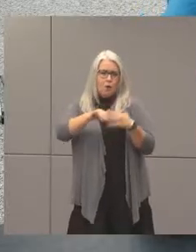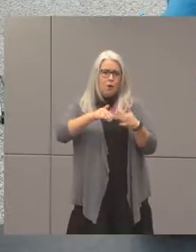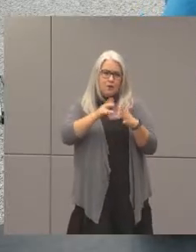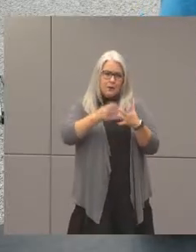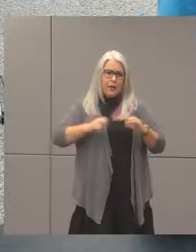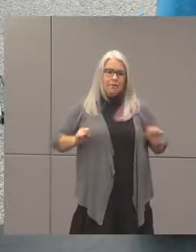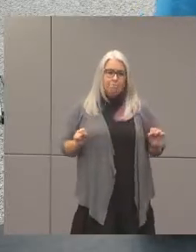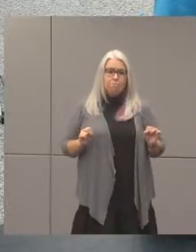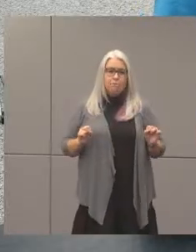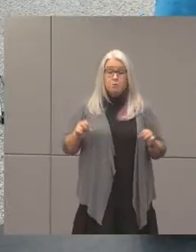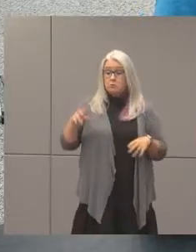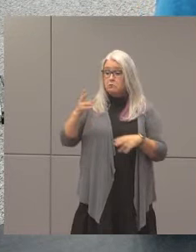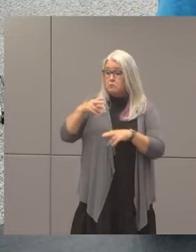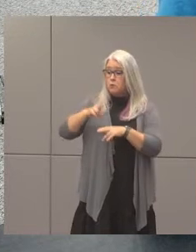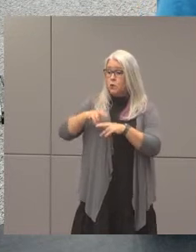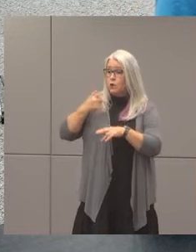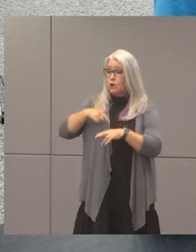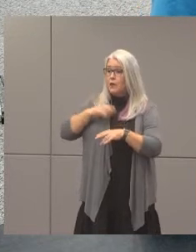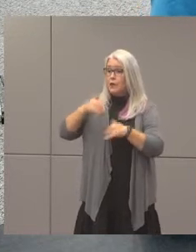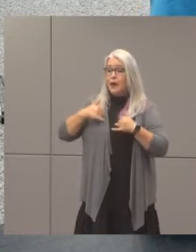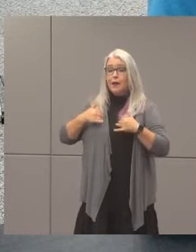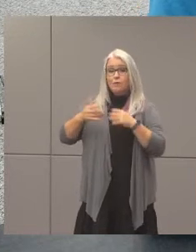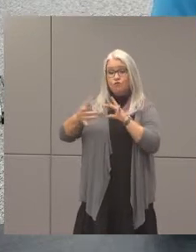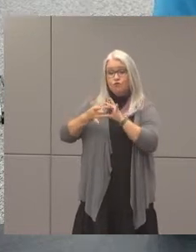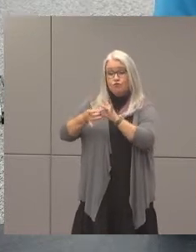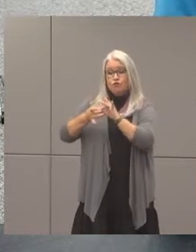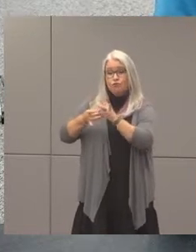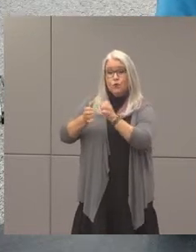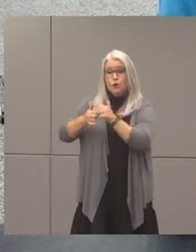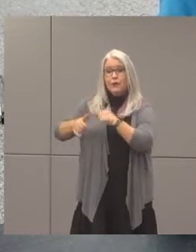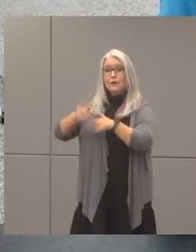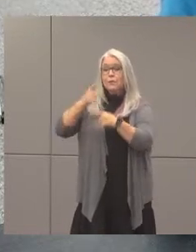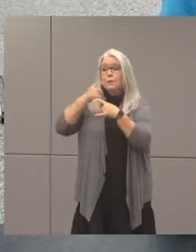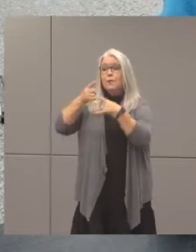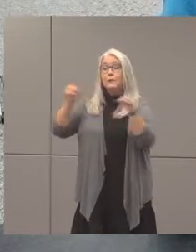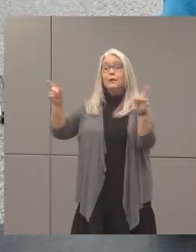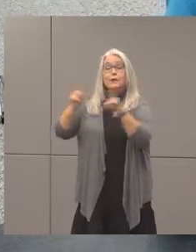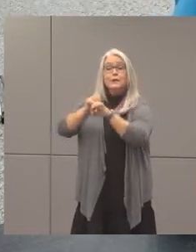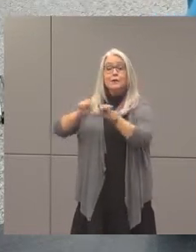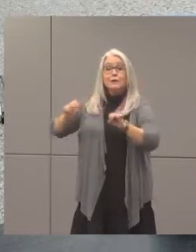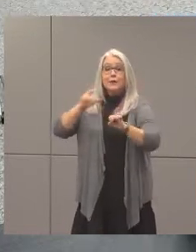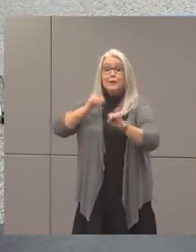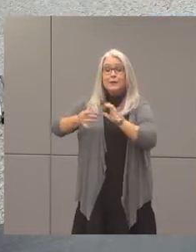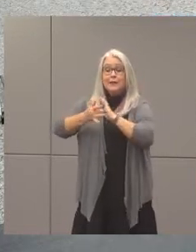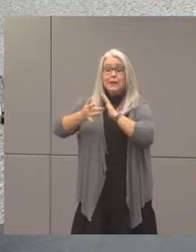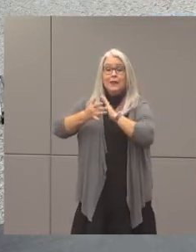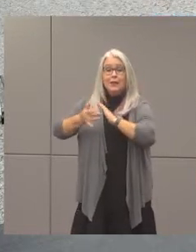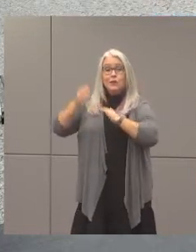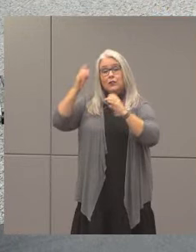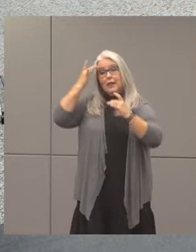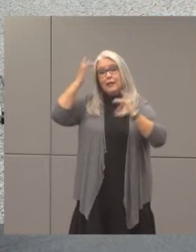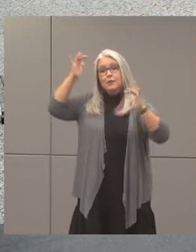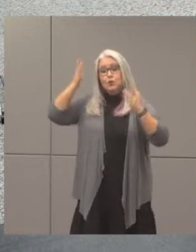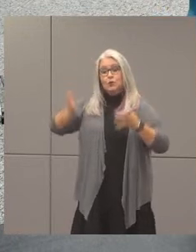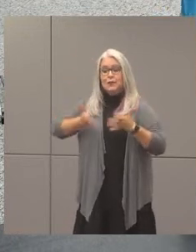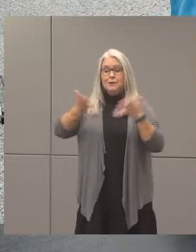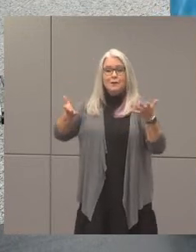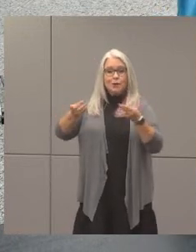with public safety and even the technology experts on campus.